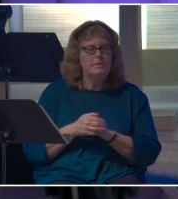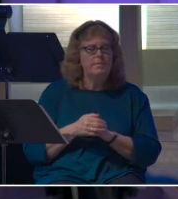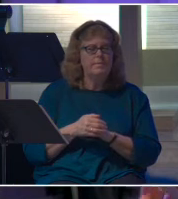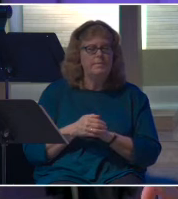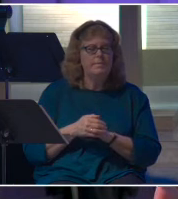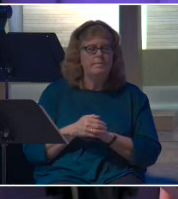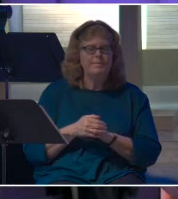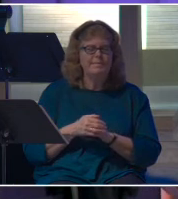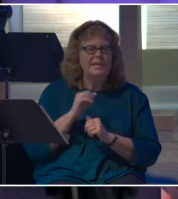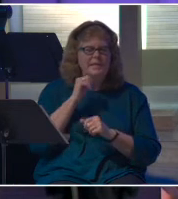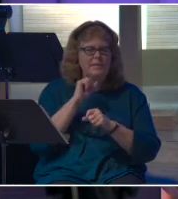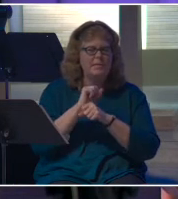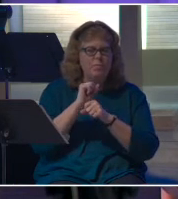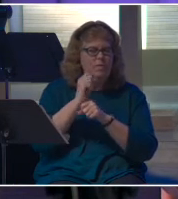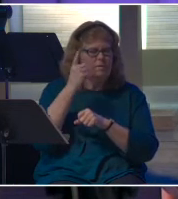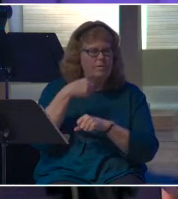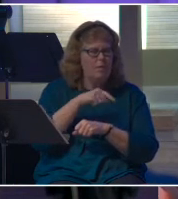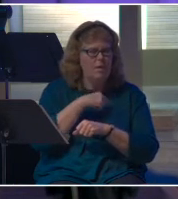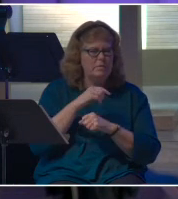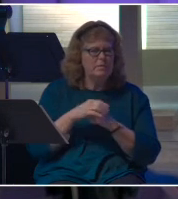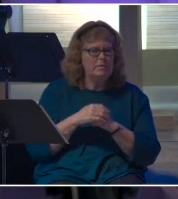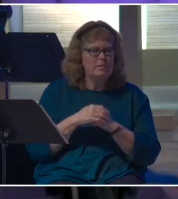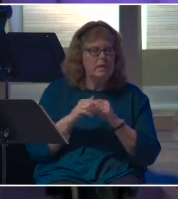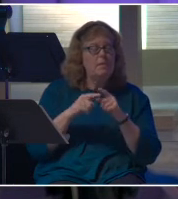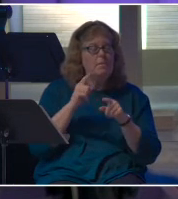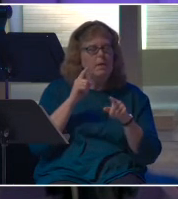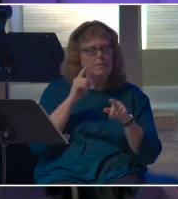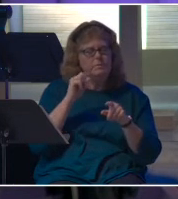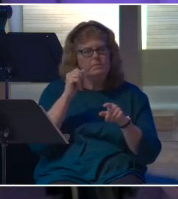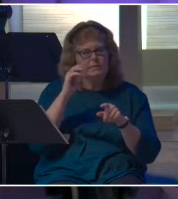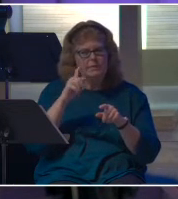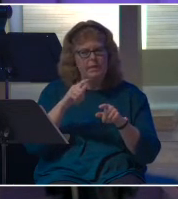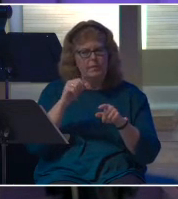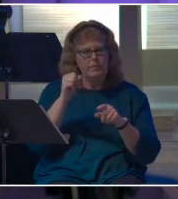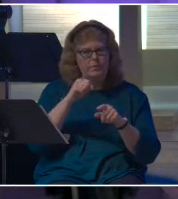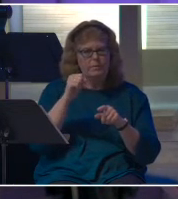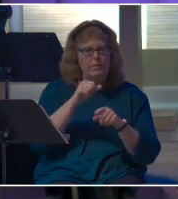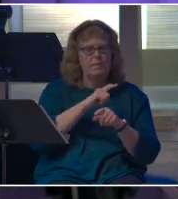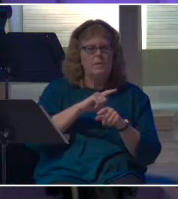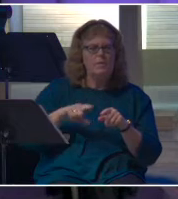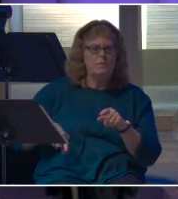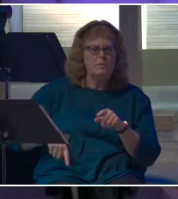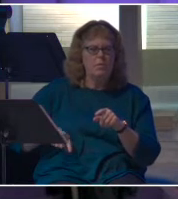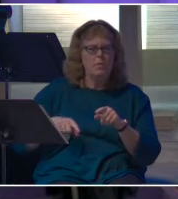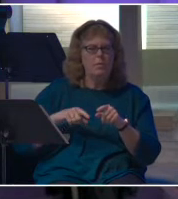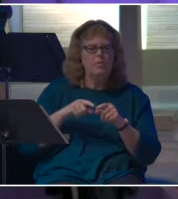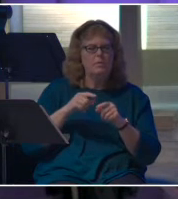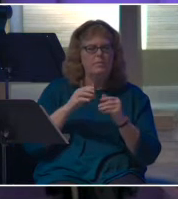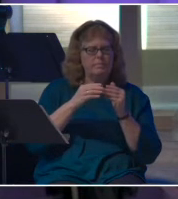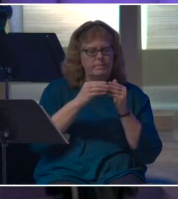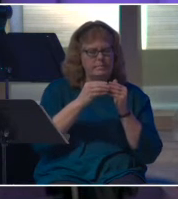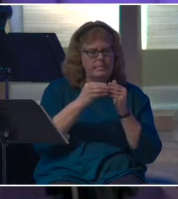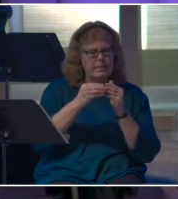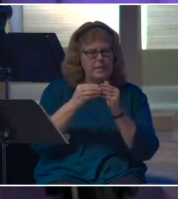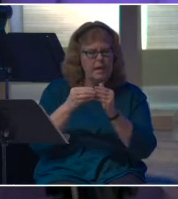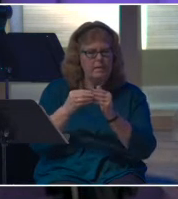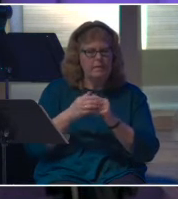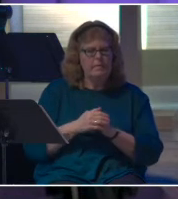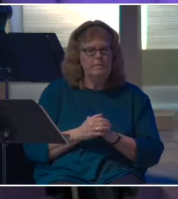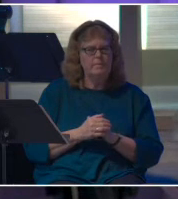It's not how it works for us. But for Samuel, the Lord is guiding him.